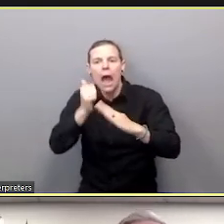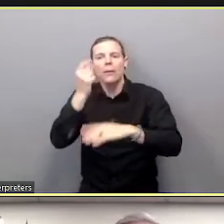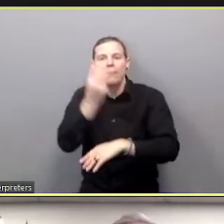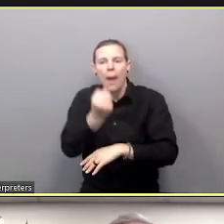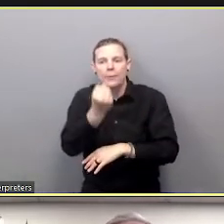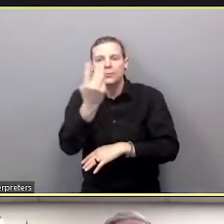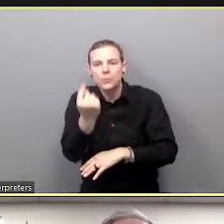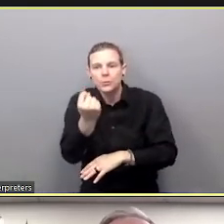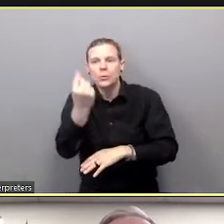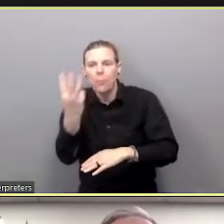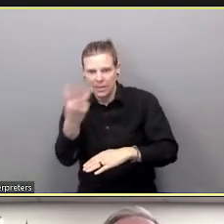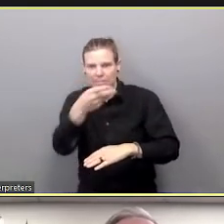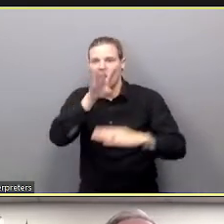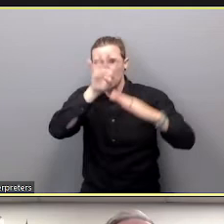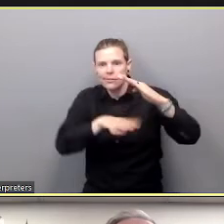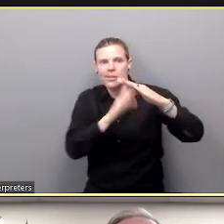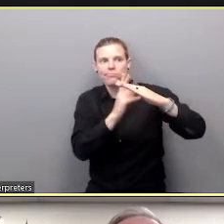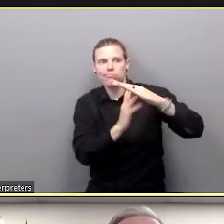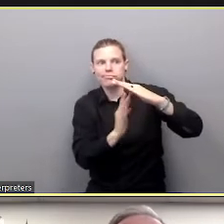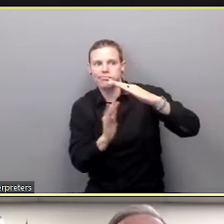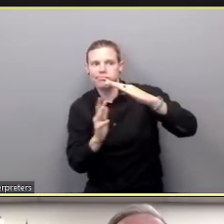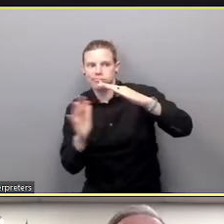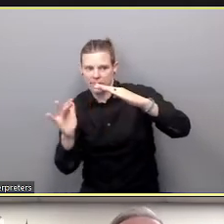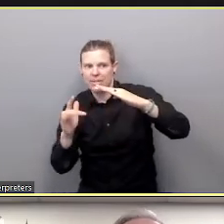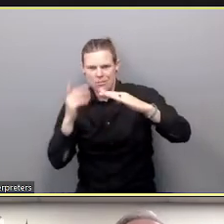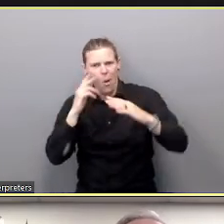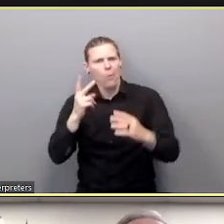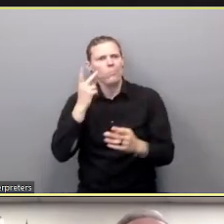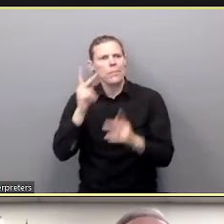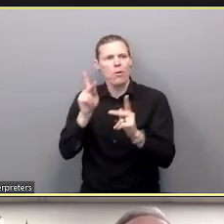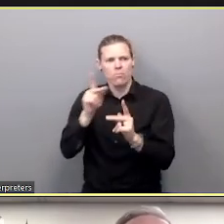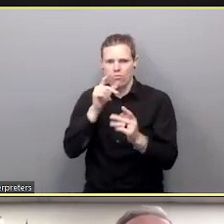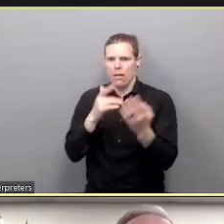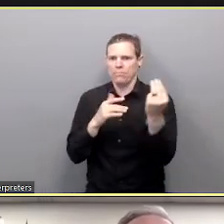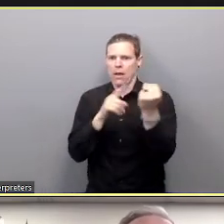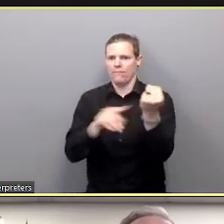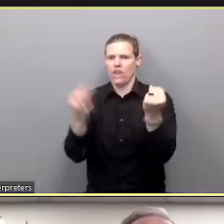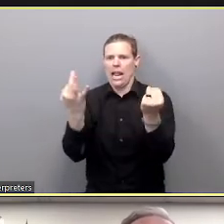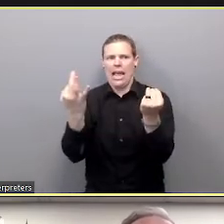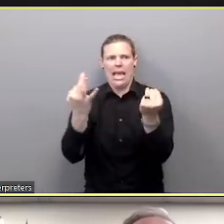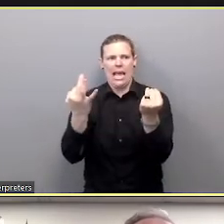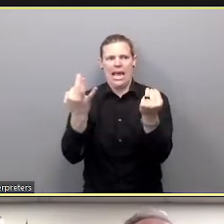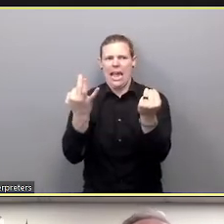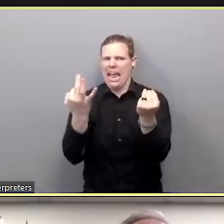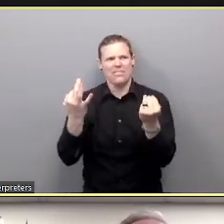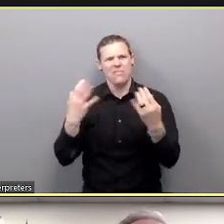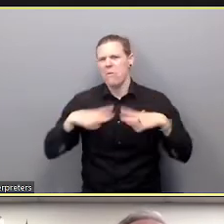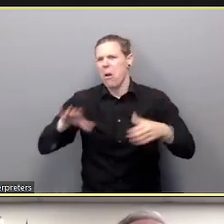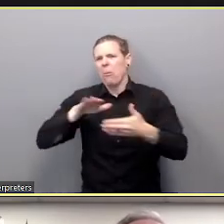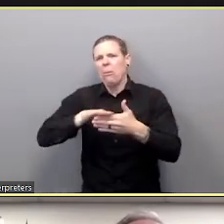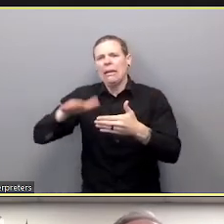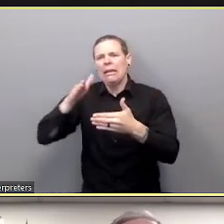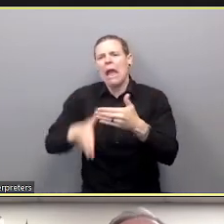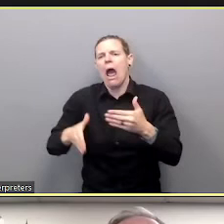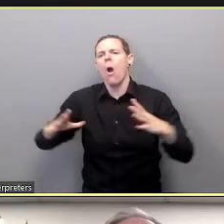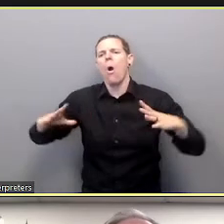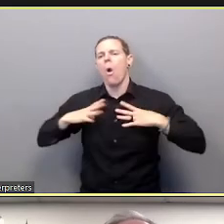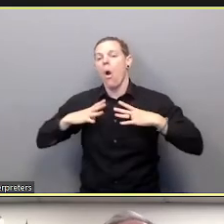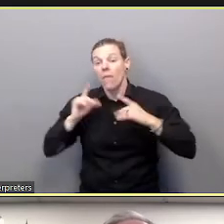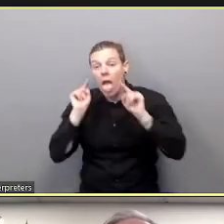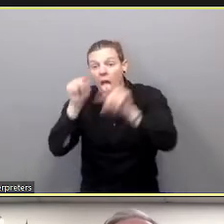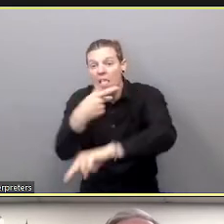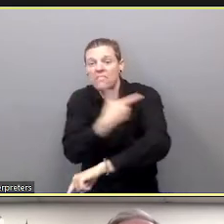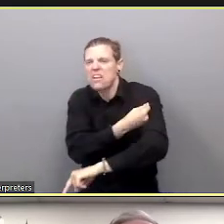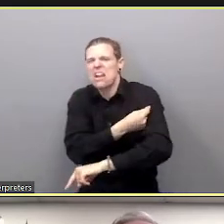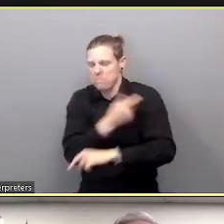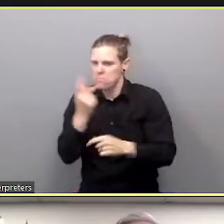their vaccination on a weekday, not on a weekend. And you can see that this takes us through, I think,